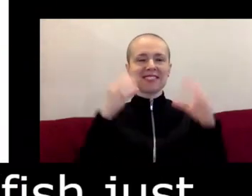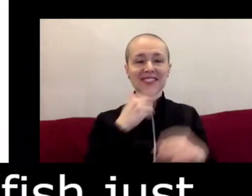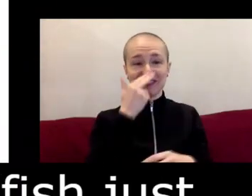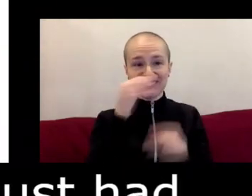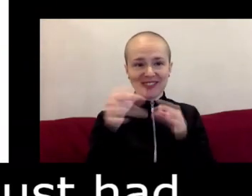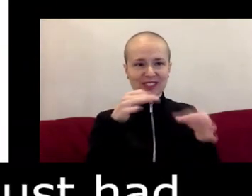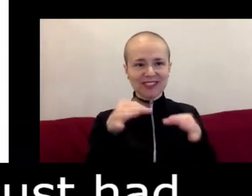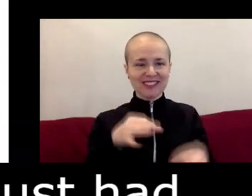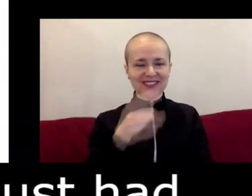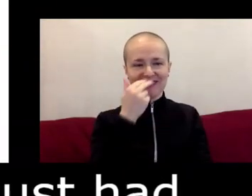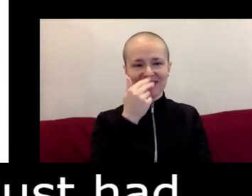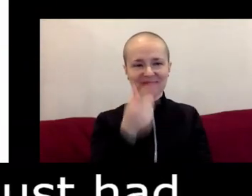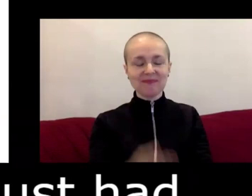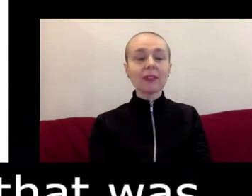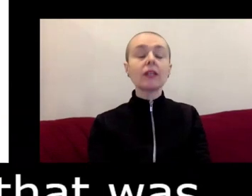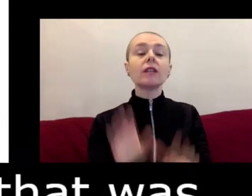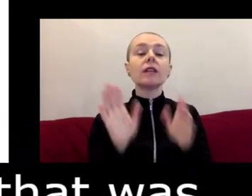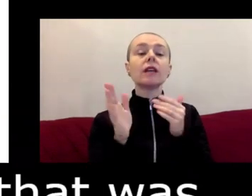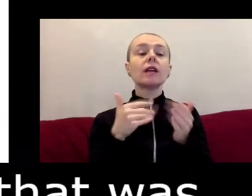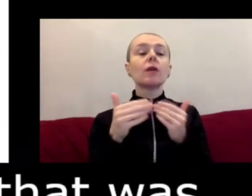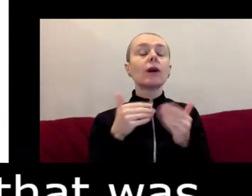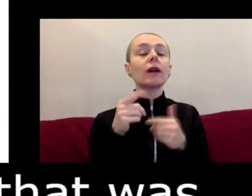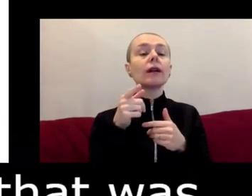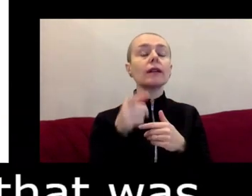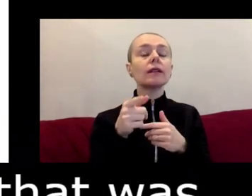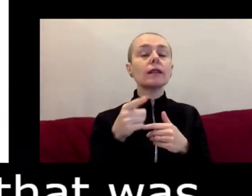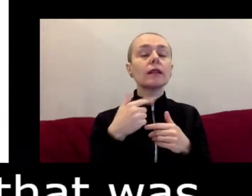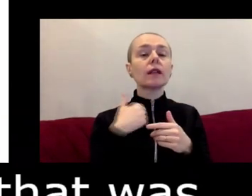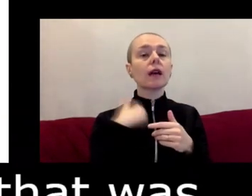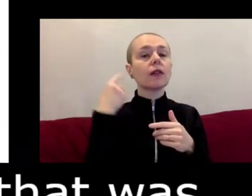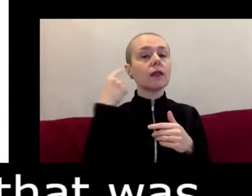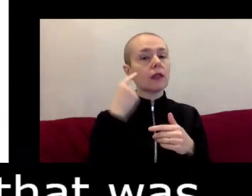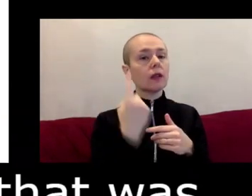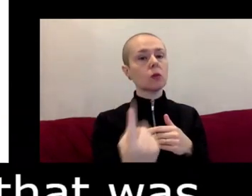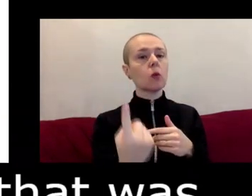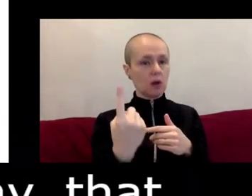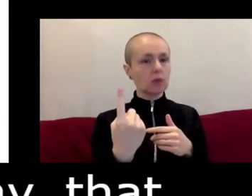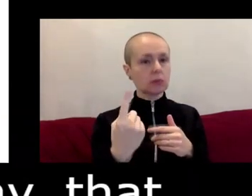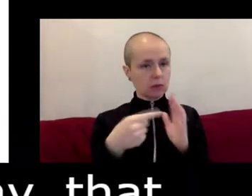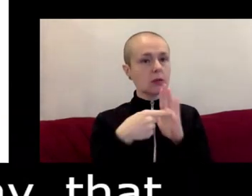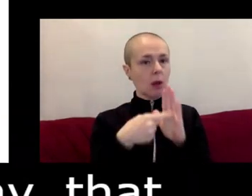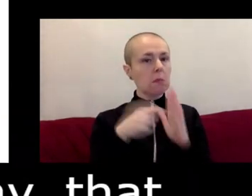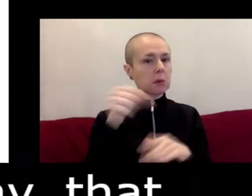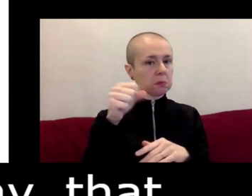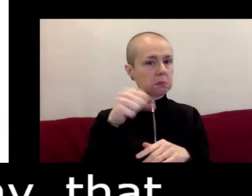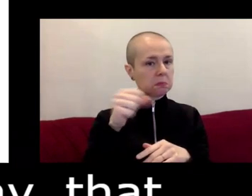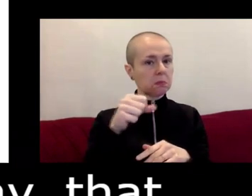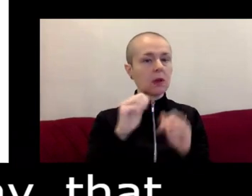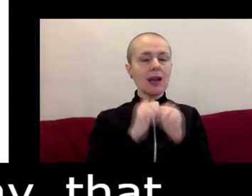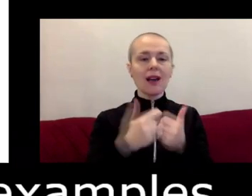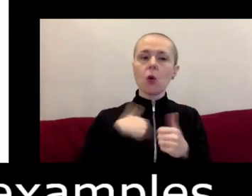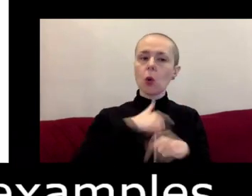funny. But anyway, that was, I think, one of the examples of how we do